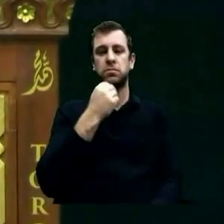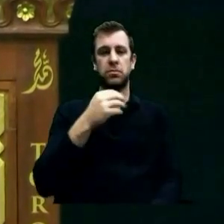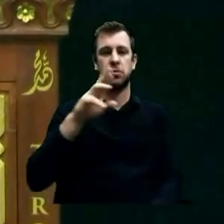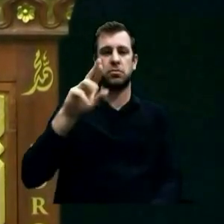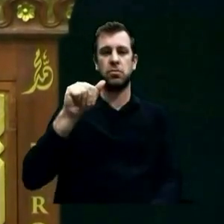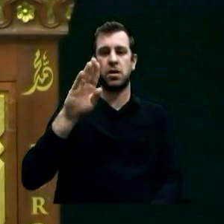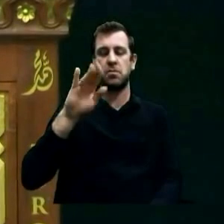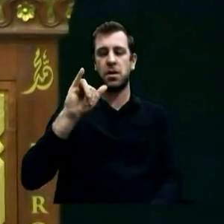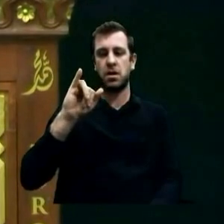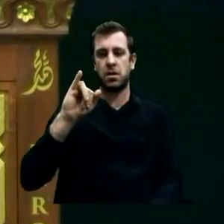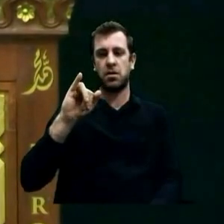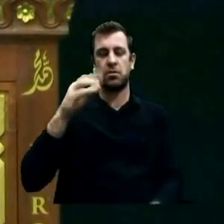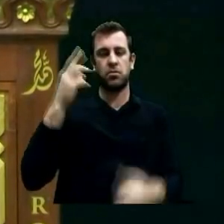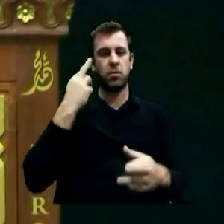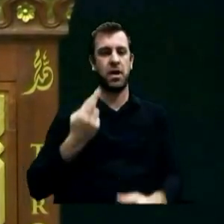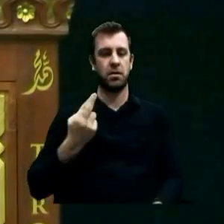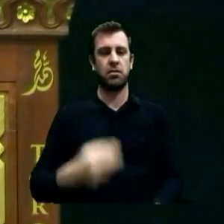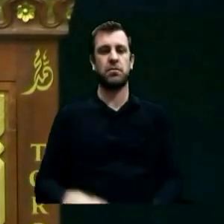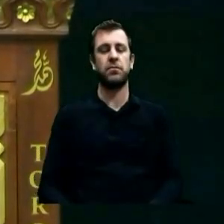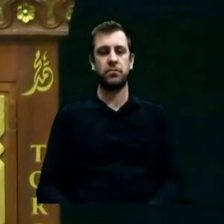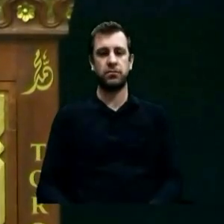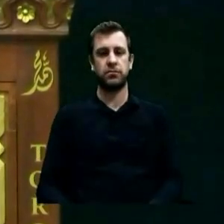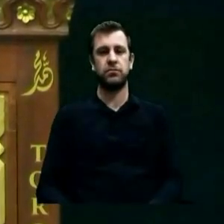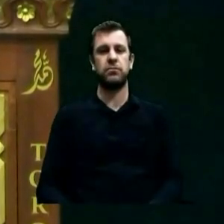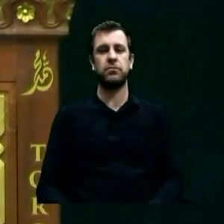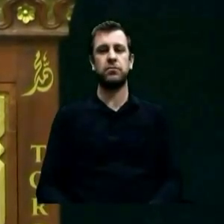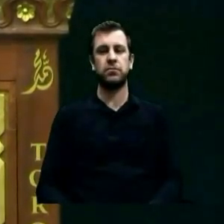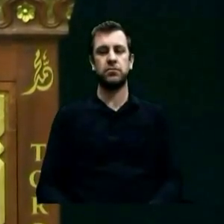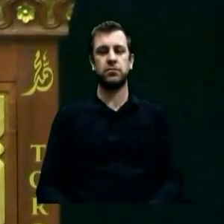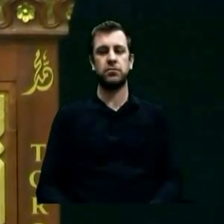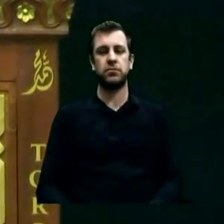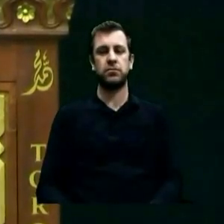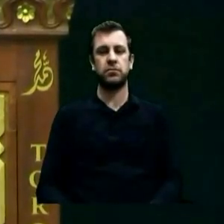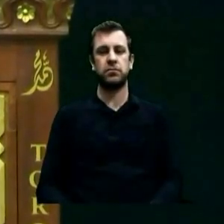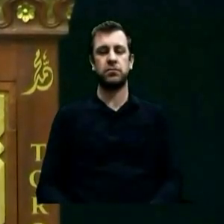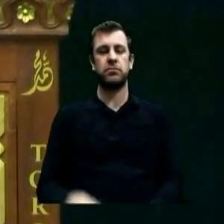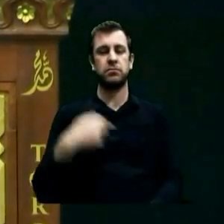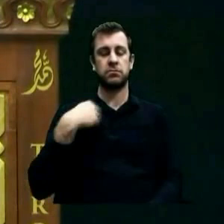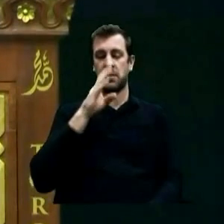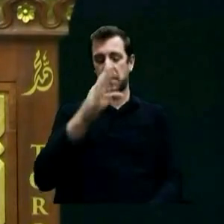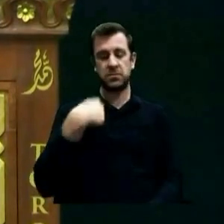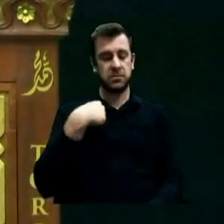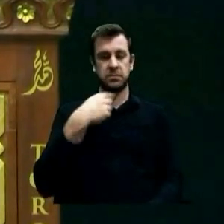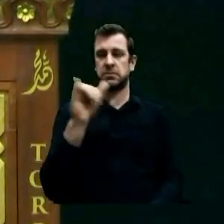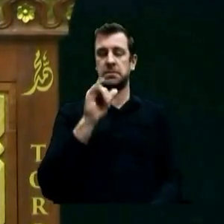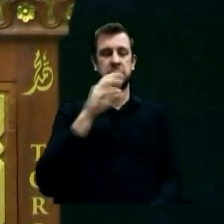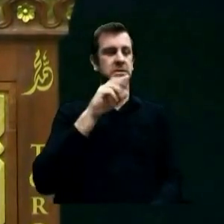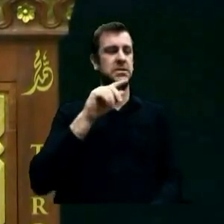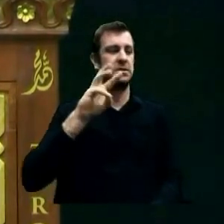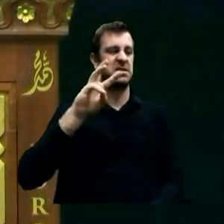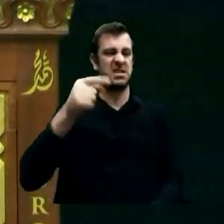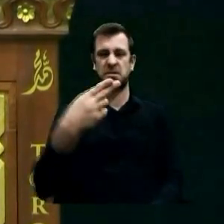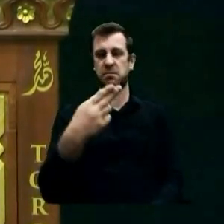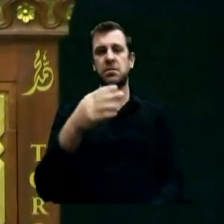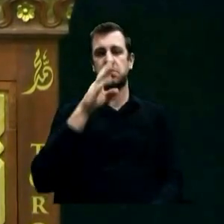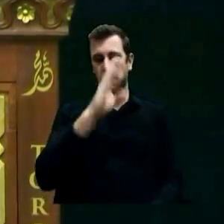And then the Imam says that, and similarly, and these are the words of the 6th Imam, and similarly, if